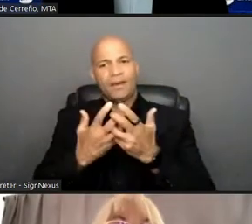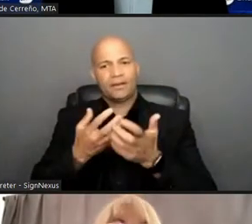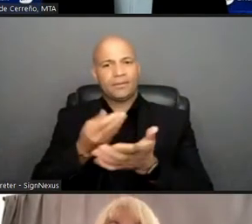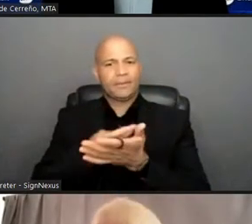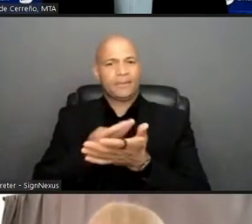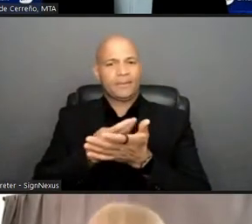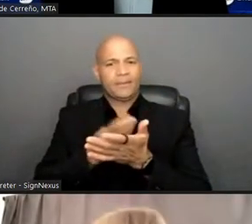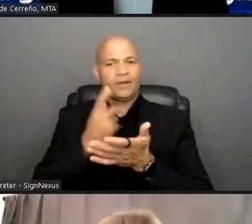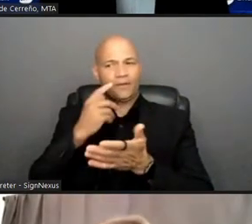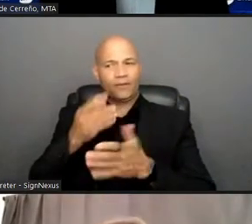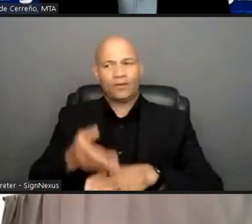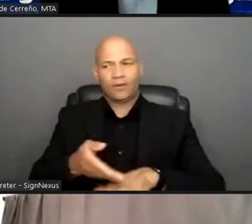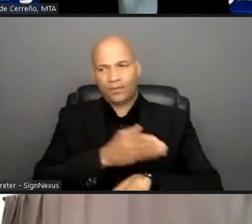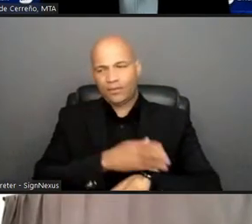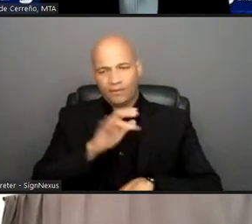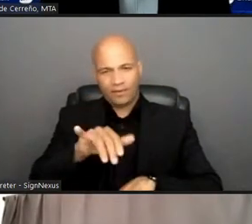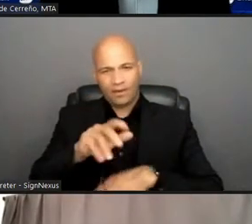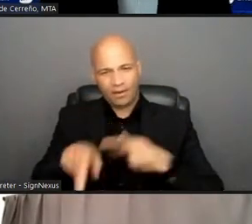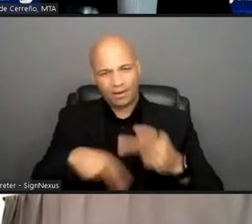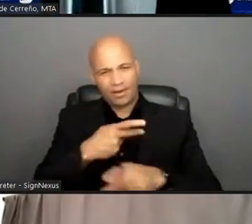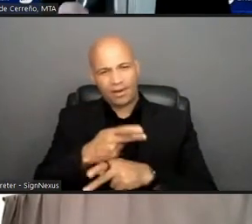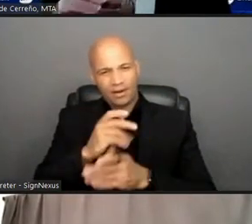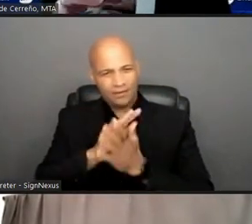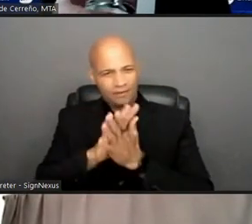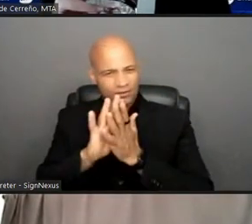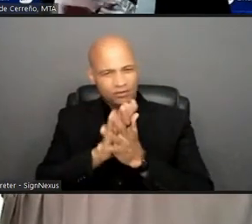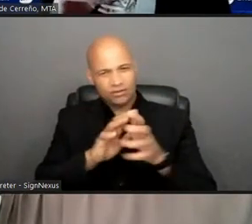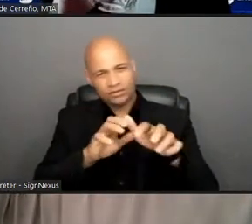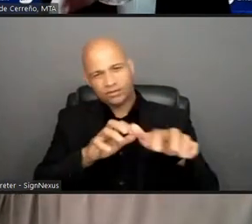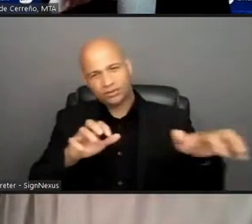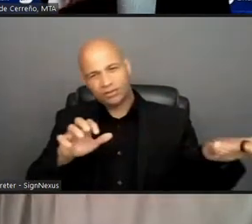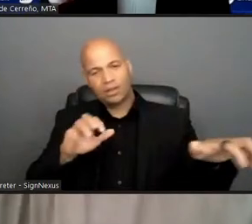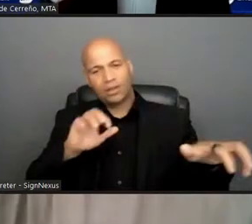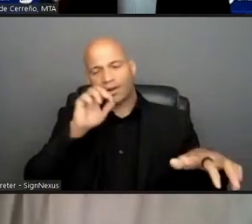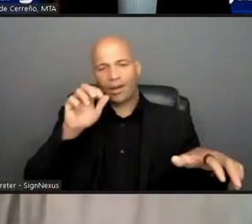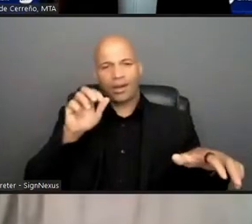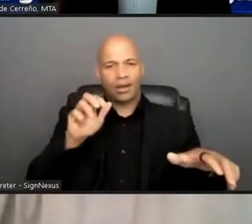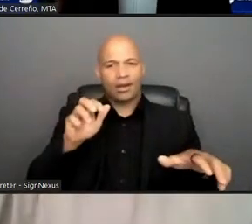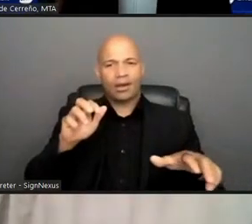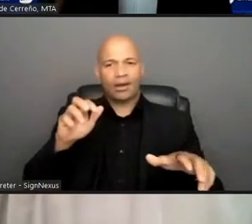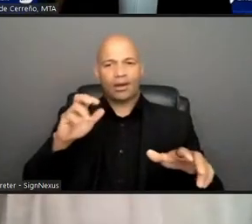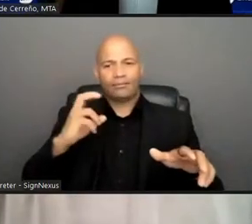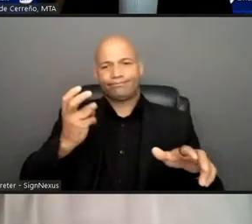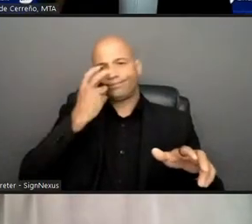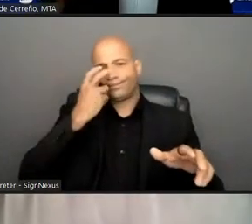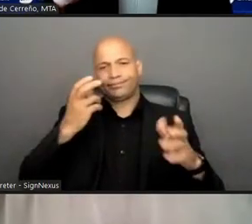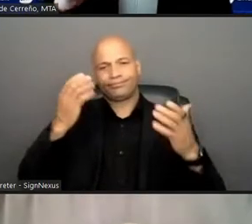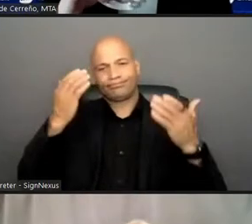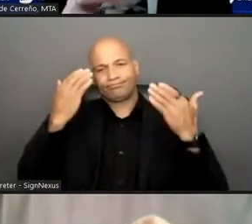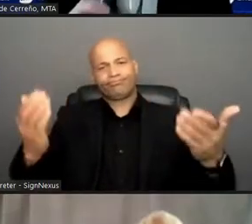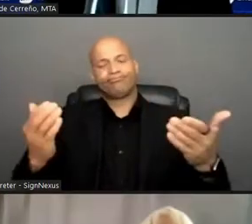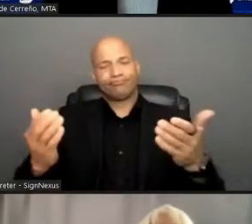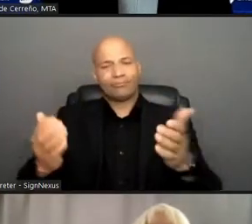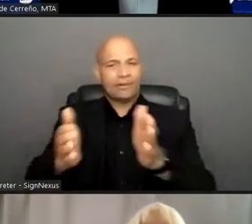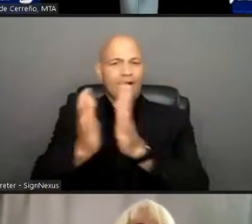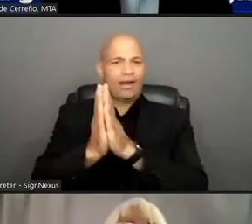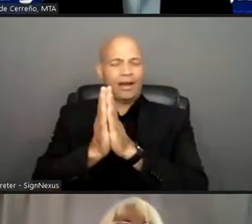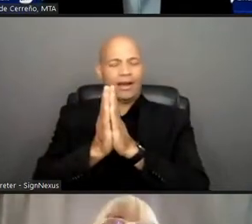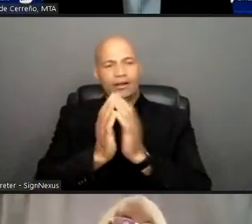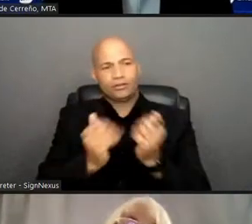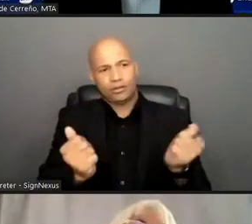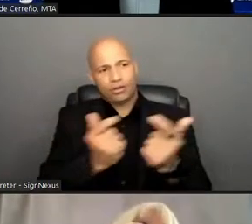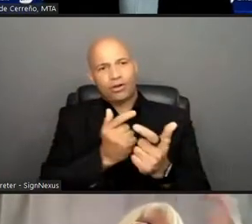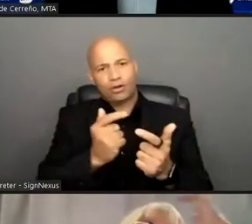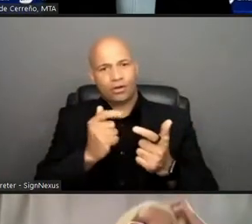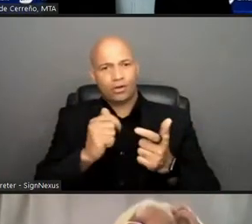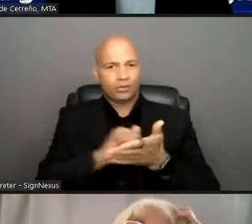improve this type of congested scenario not just to blindly ask every small business owner every New York